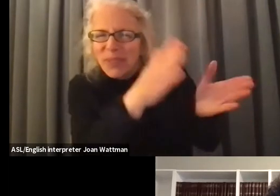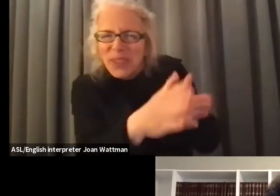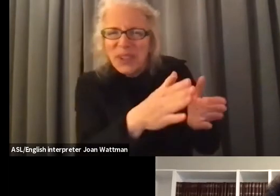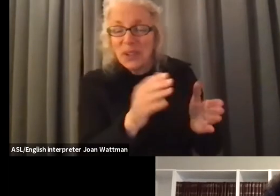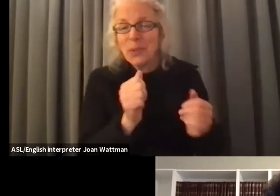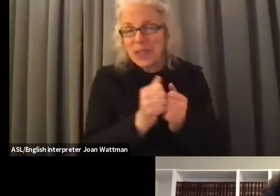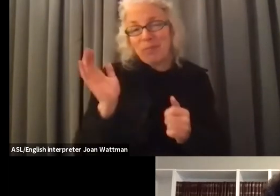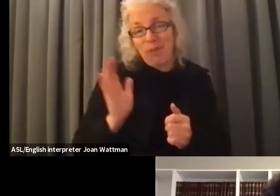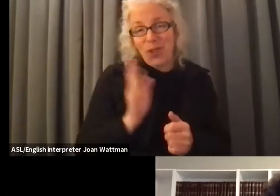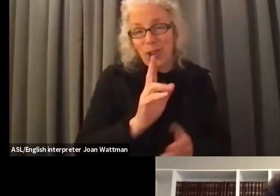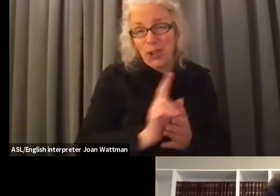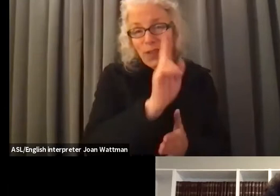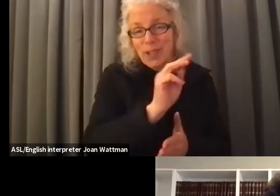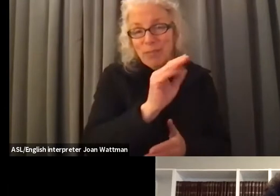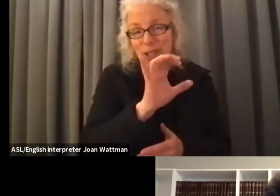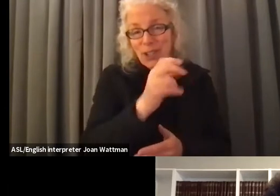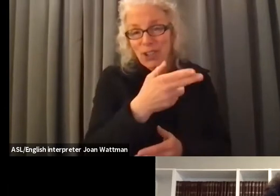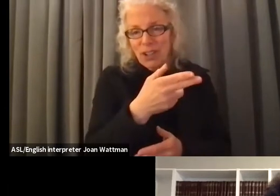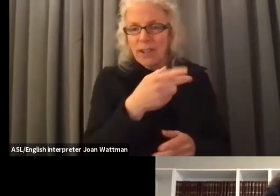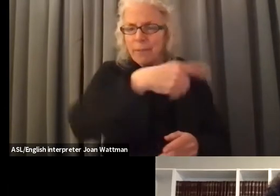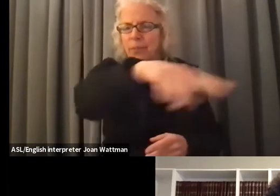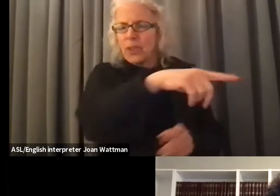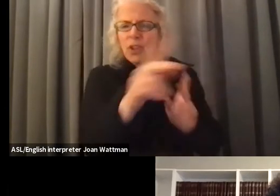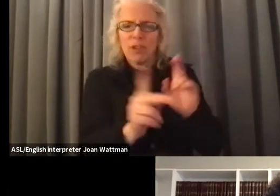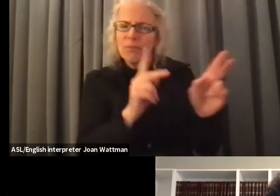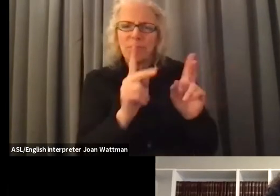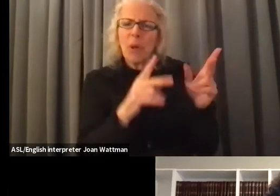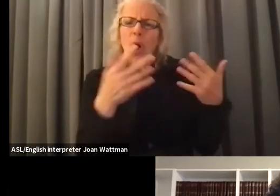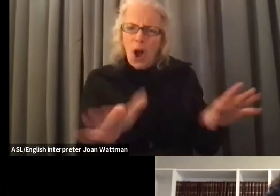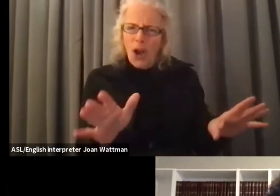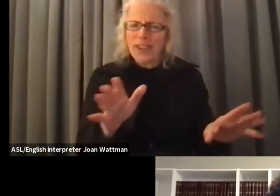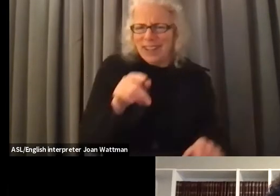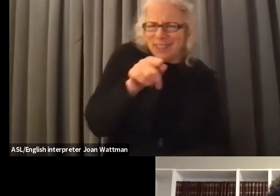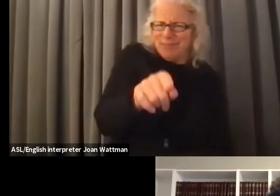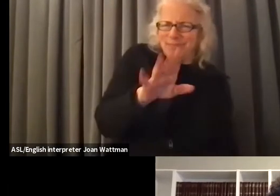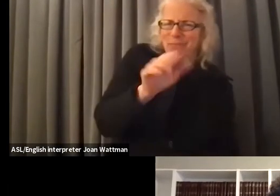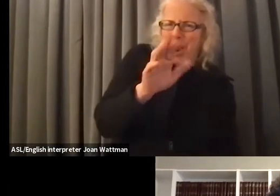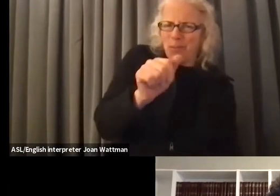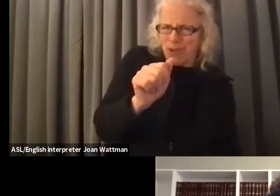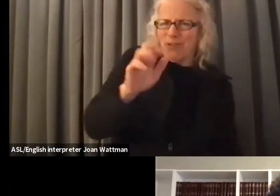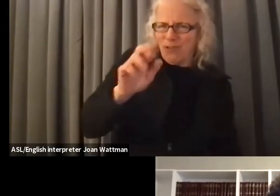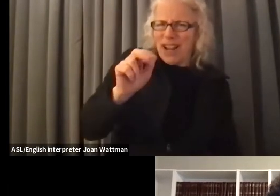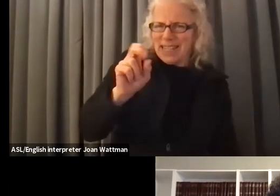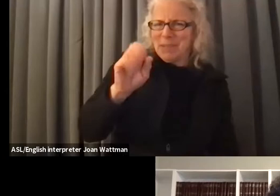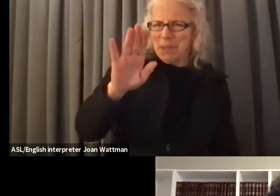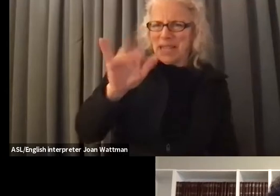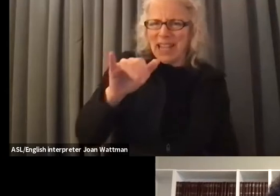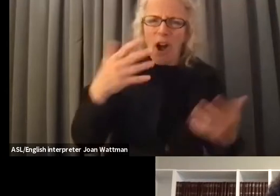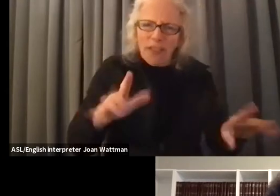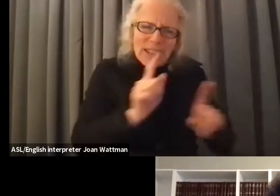at the University of Michigan had already been carefully mentored by Dr. Ransby. Deeply involved